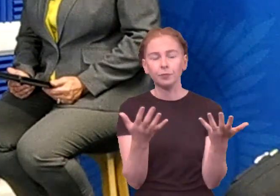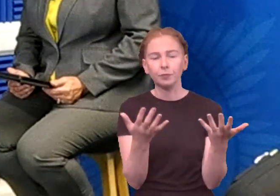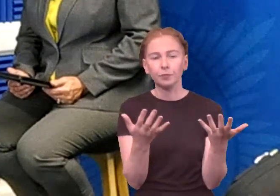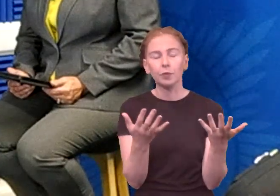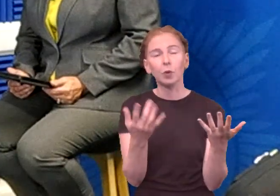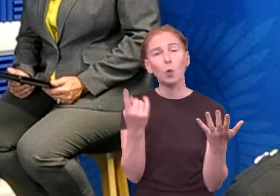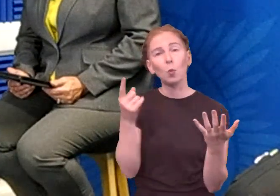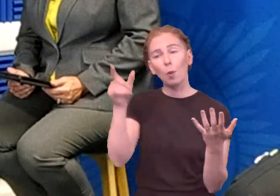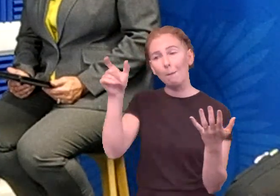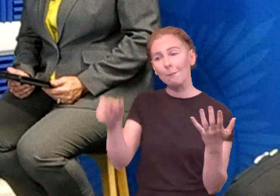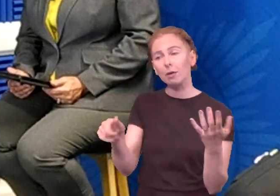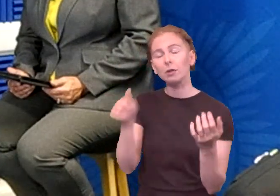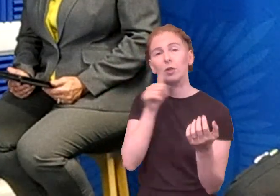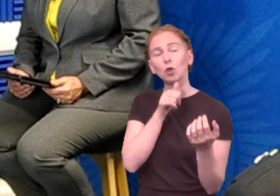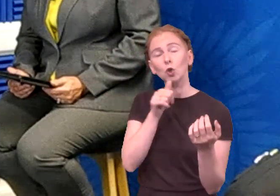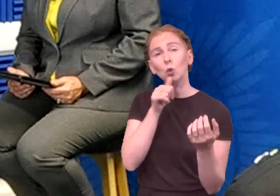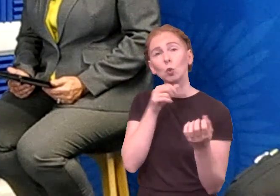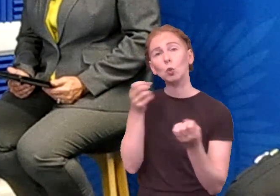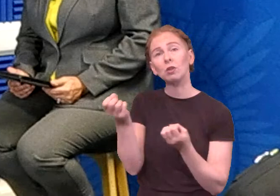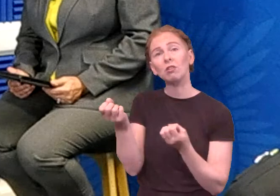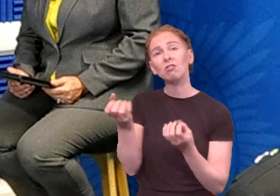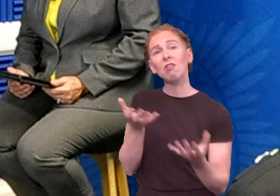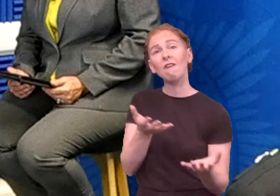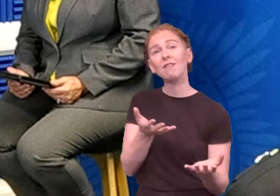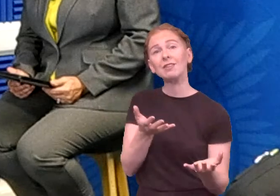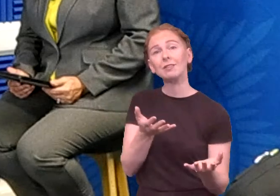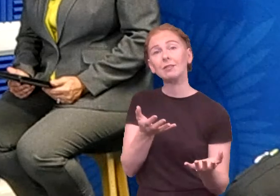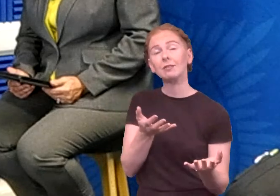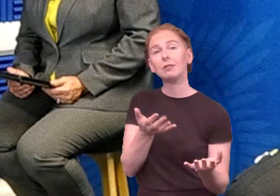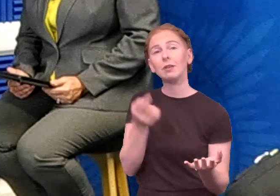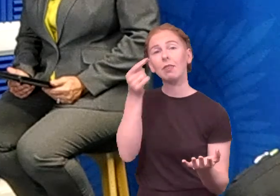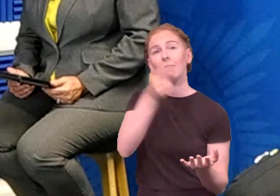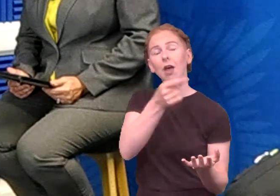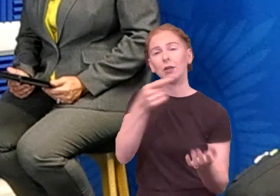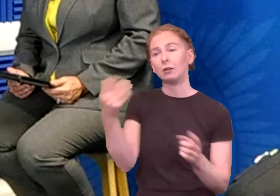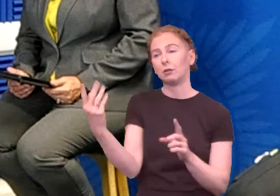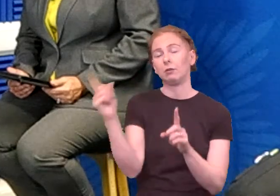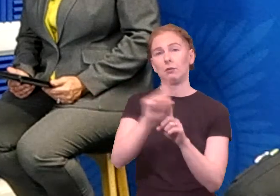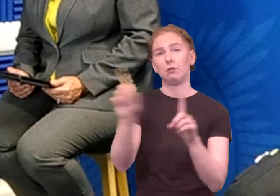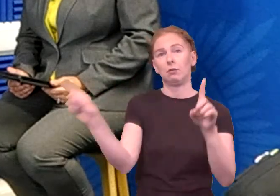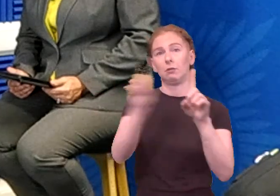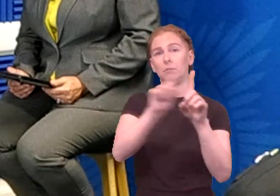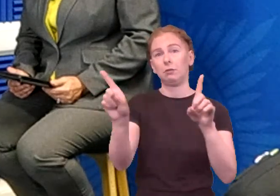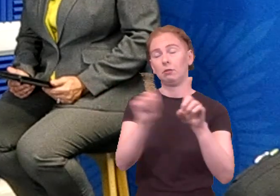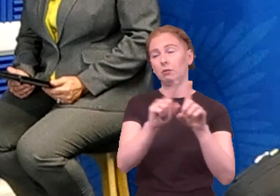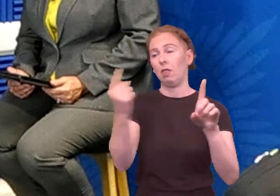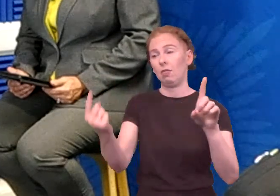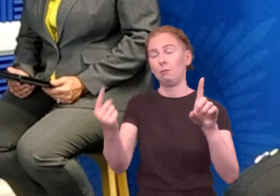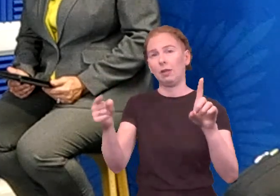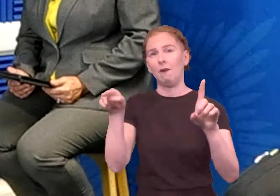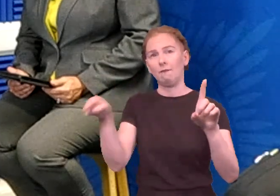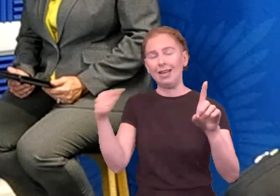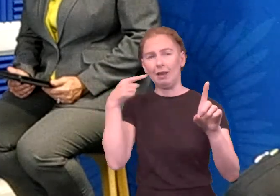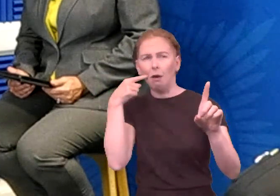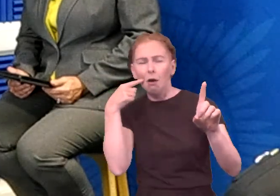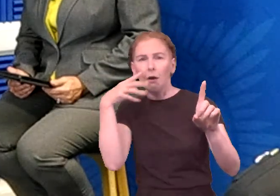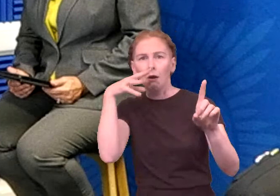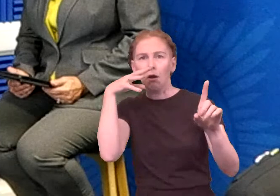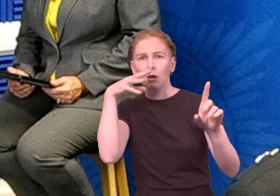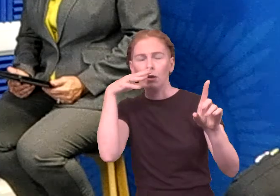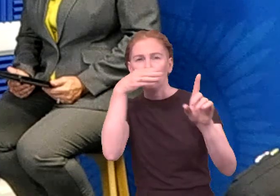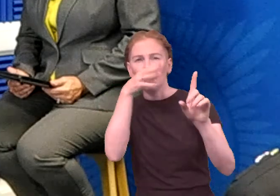brothel, let's say, who actually rang police and said, this isn't right. I've been in here, this situation is not